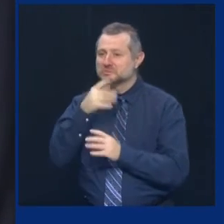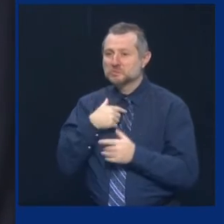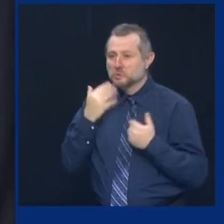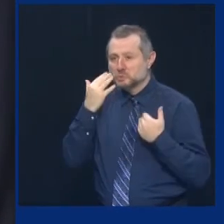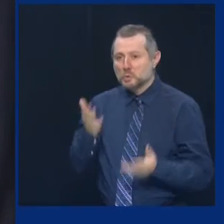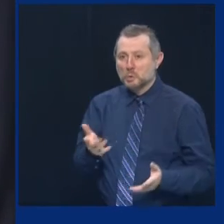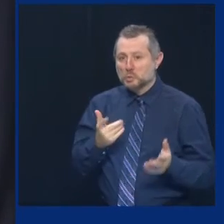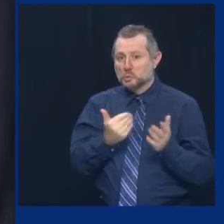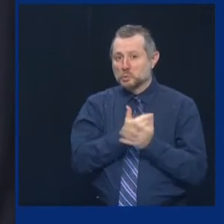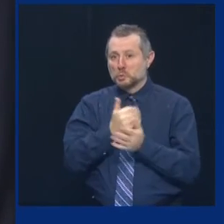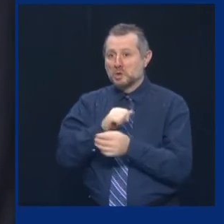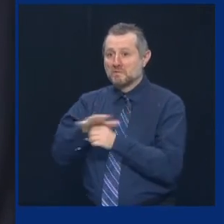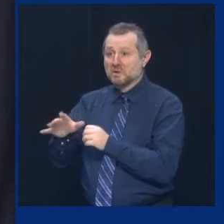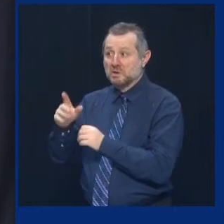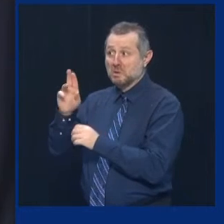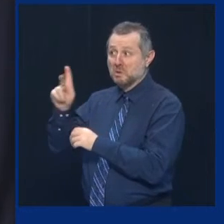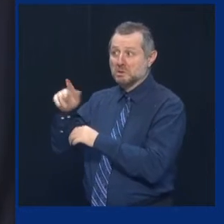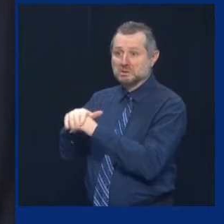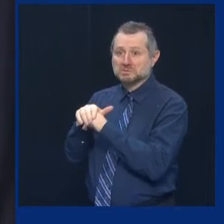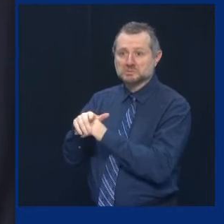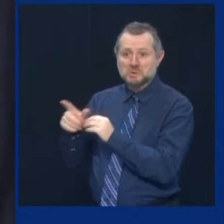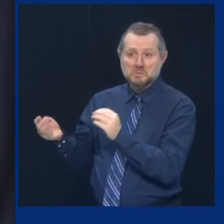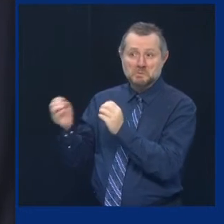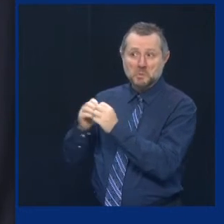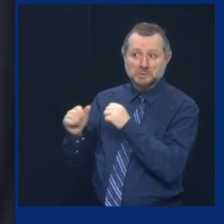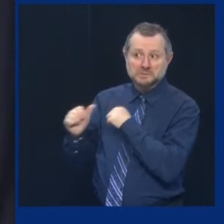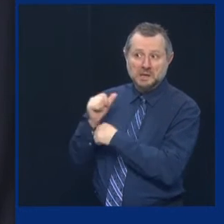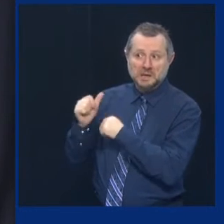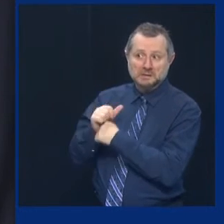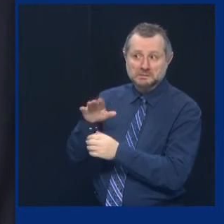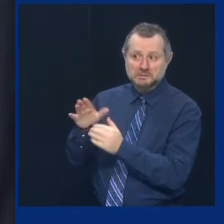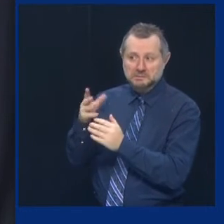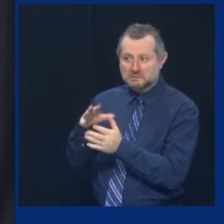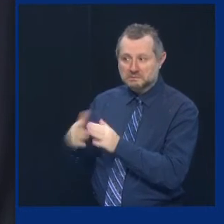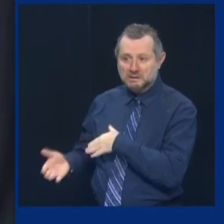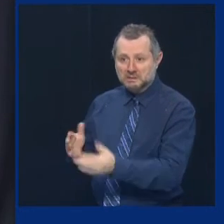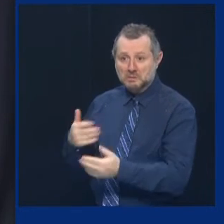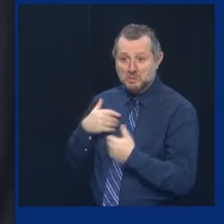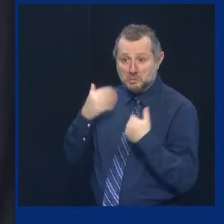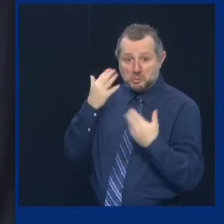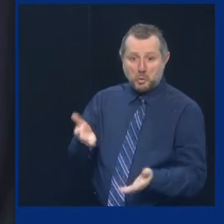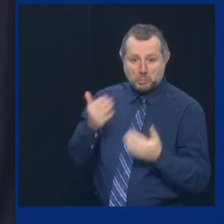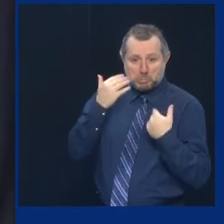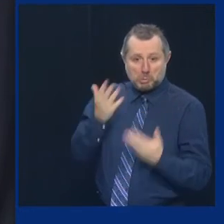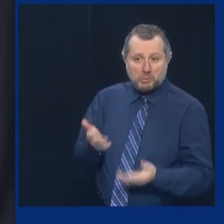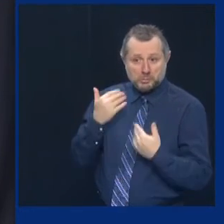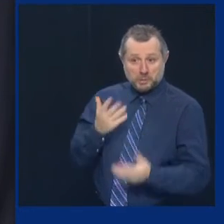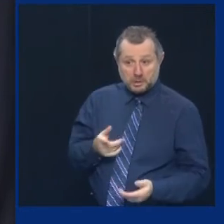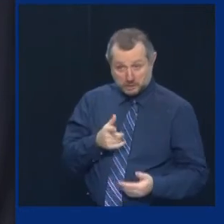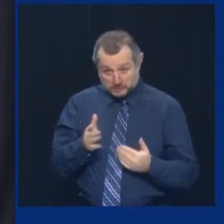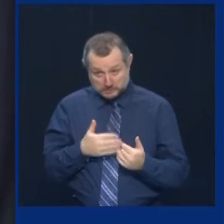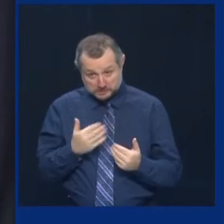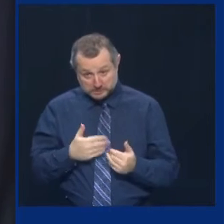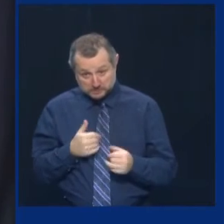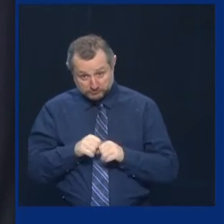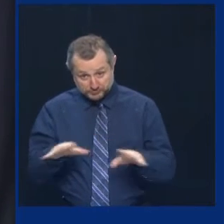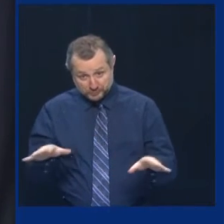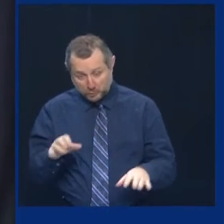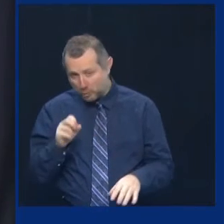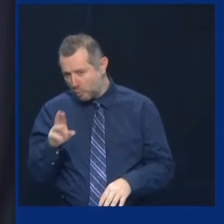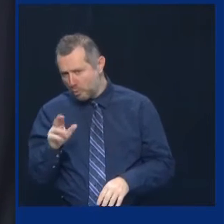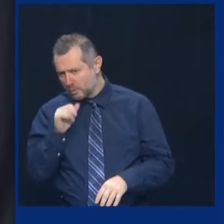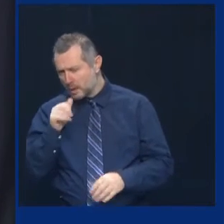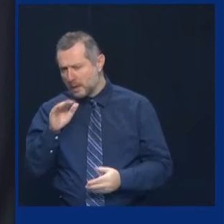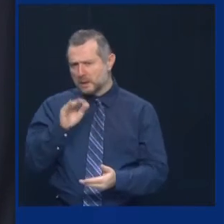deadly. We don't know how much more easily it's transmitted. We